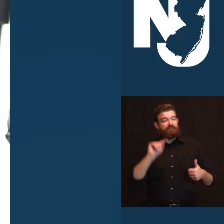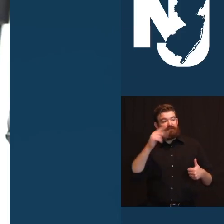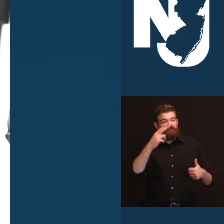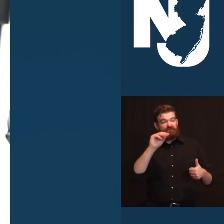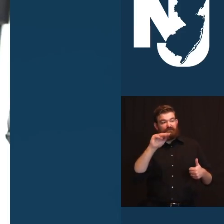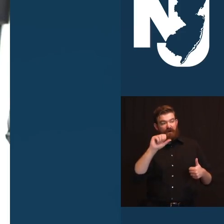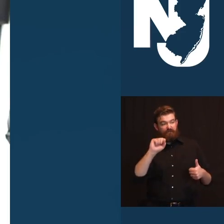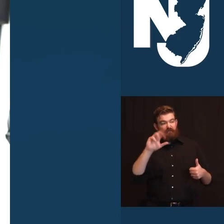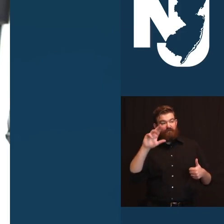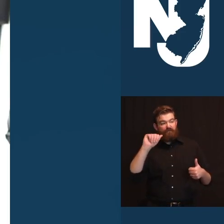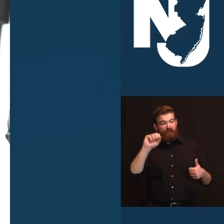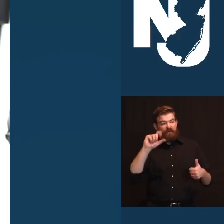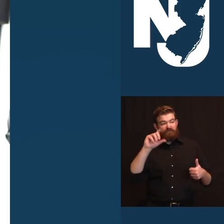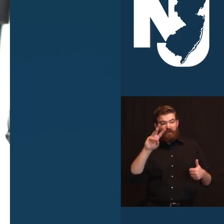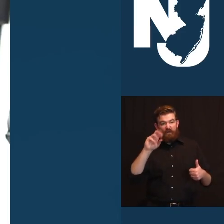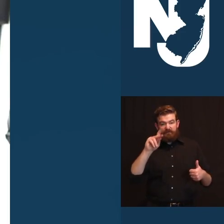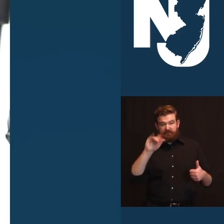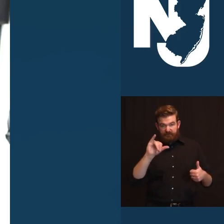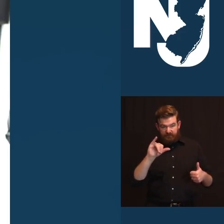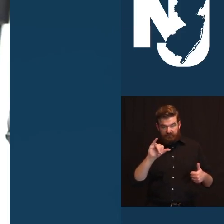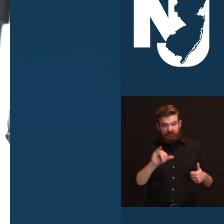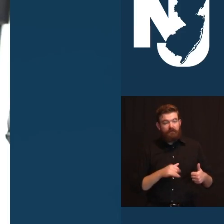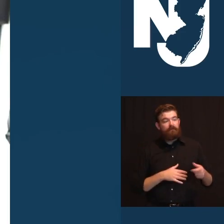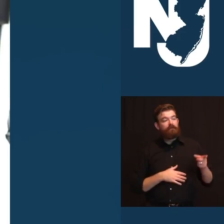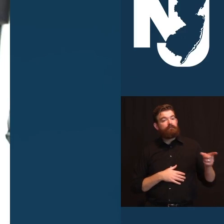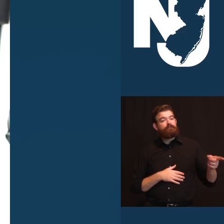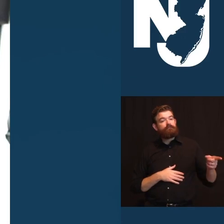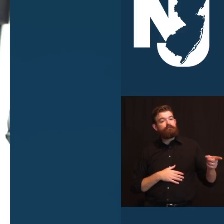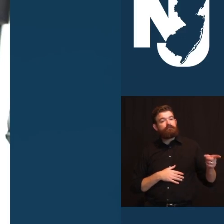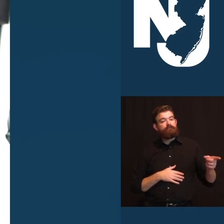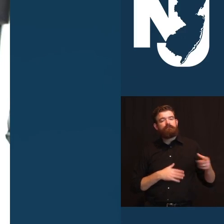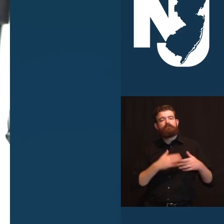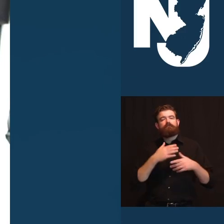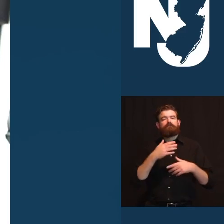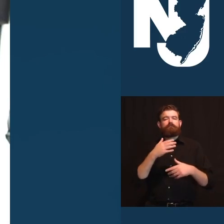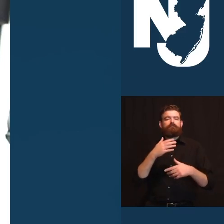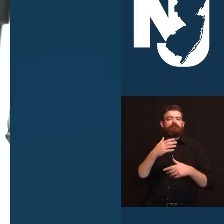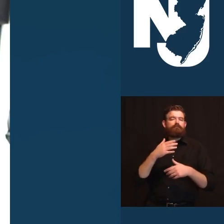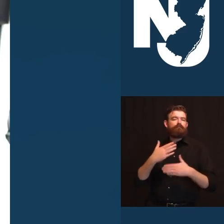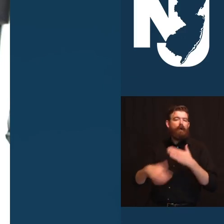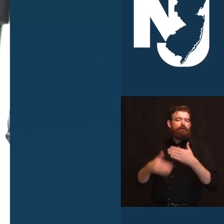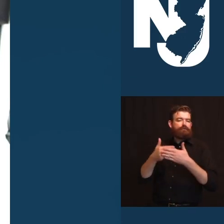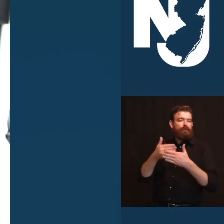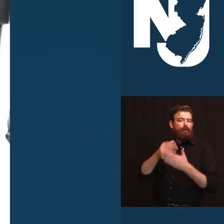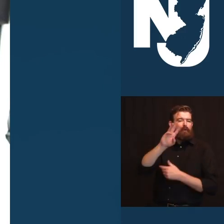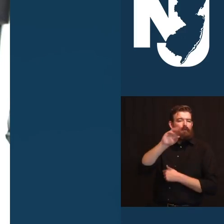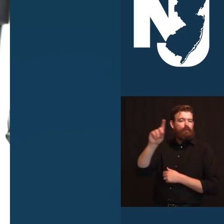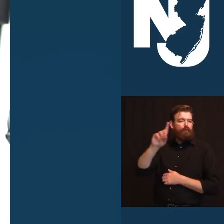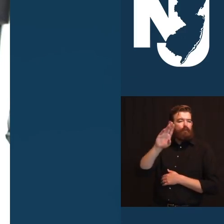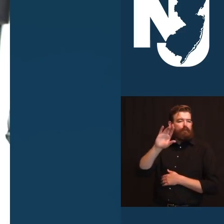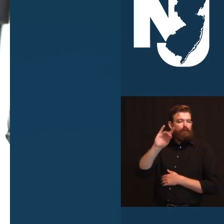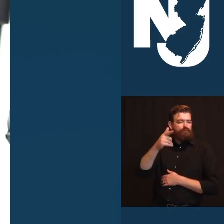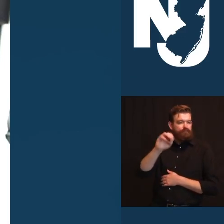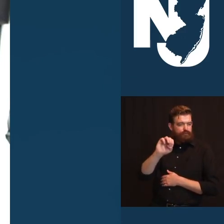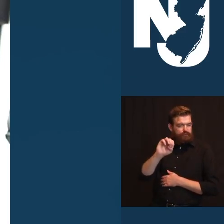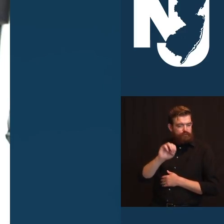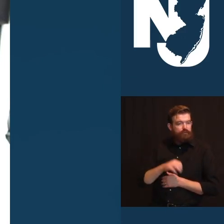both the Ford section of Woodbridge and North Brunswick before settling in Milltown 39 years